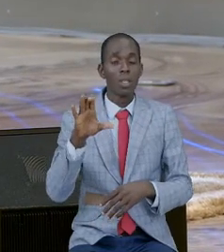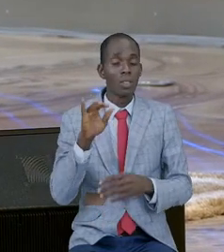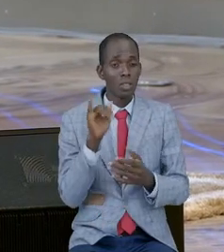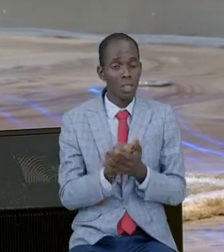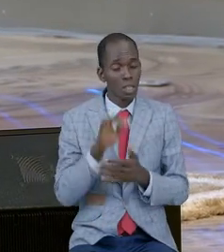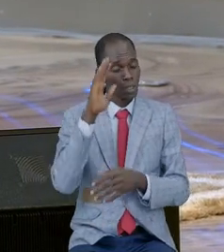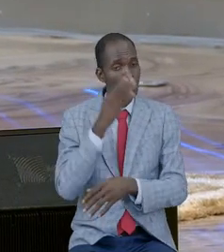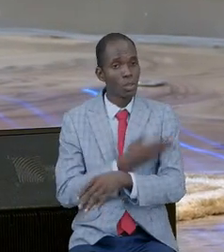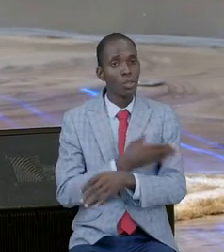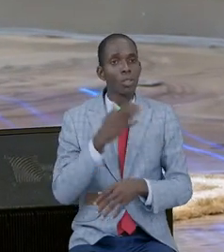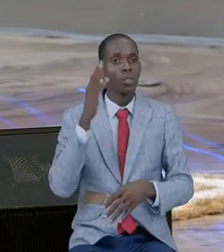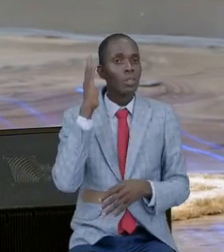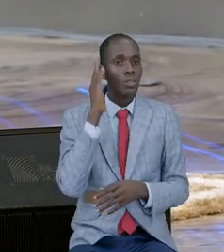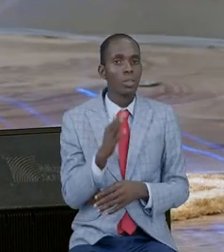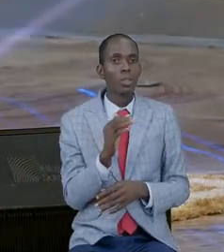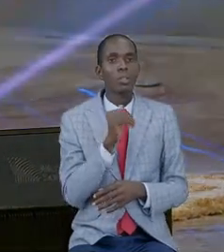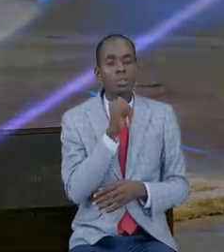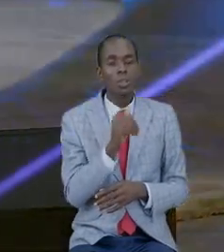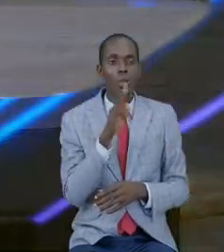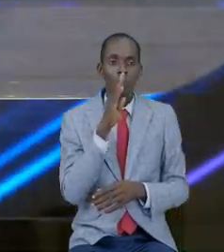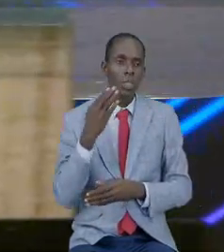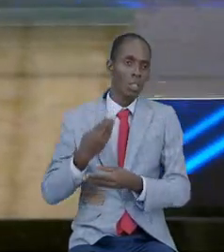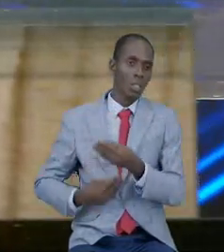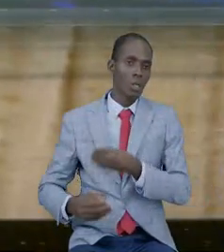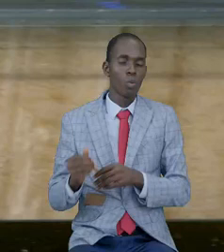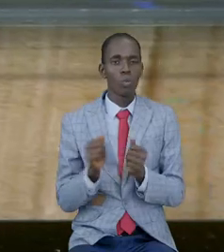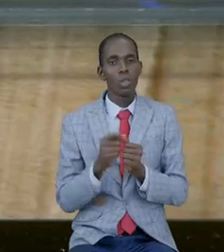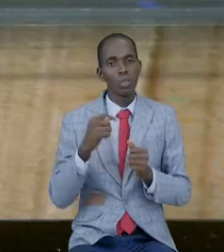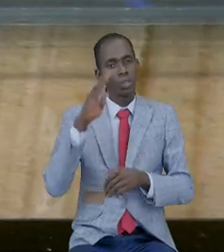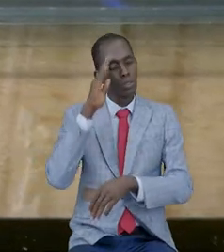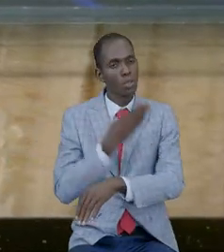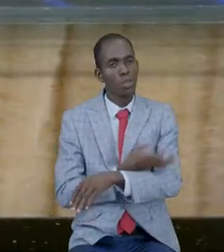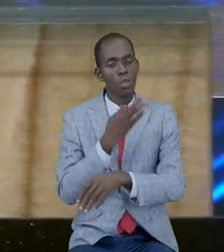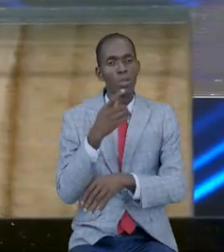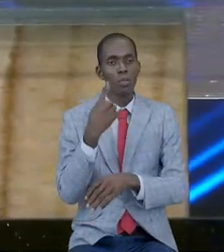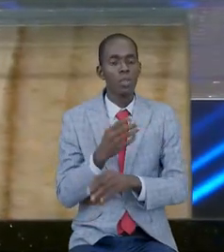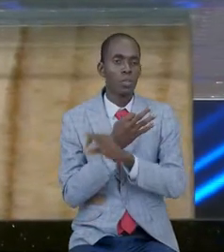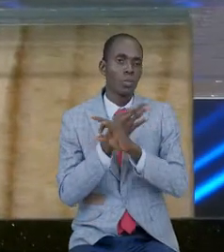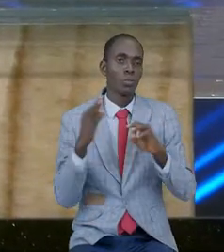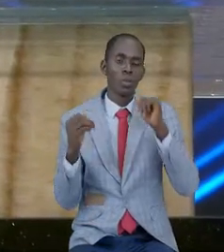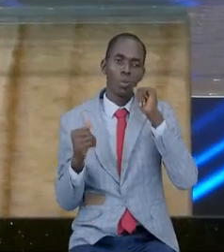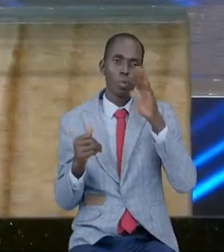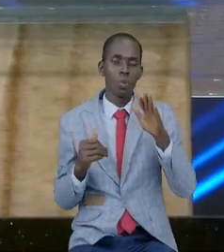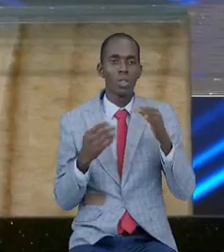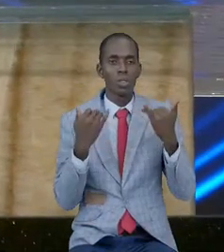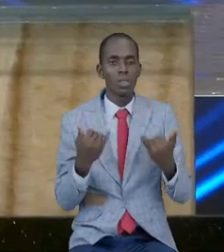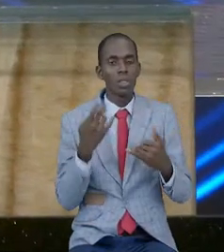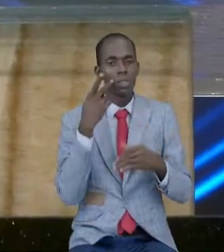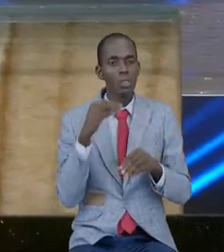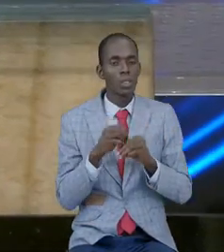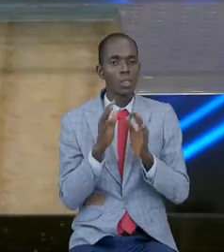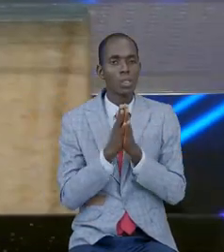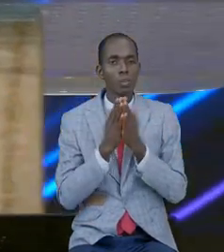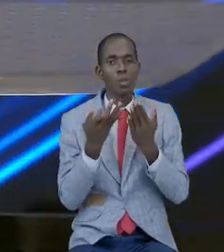heir of the son of the free woman well you know hebrews